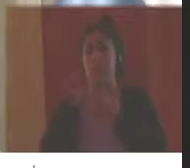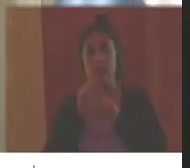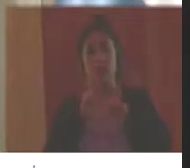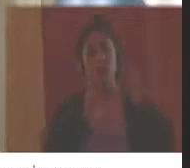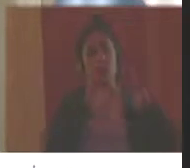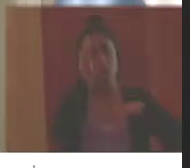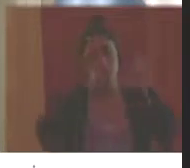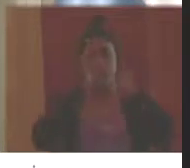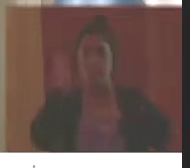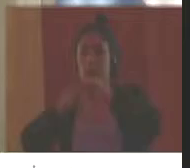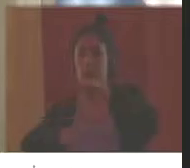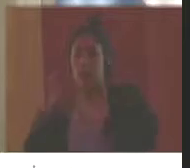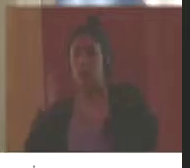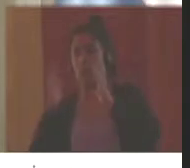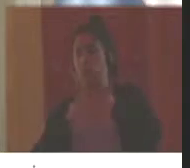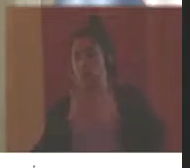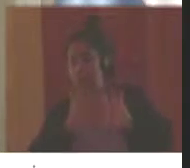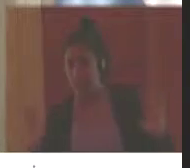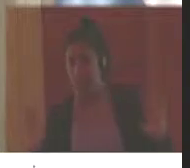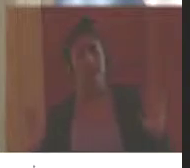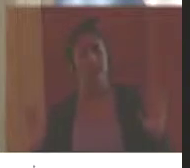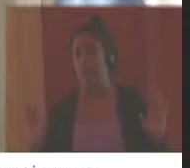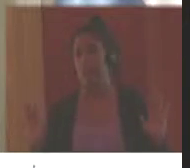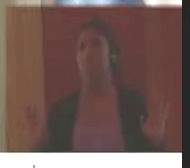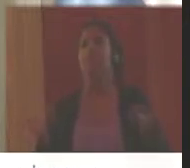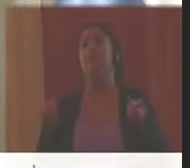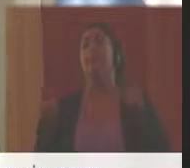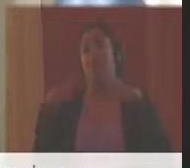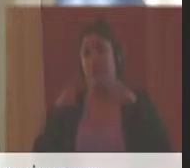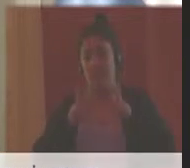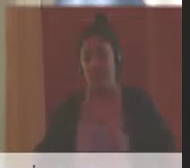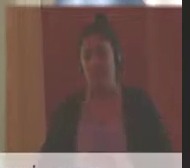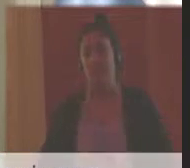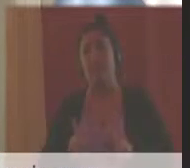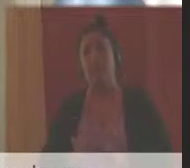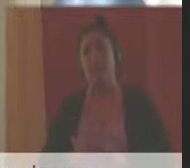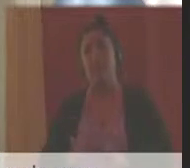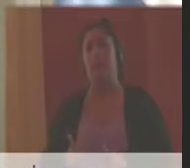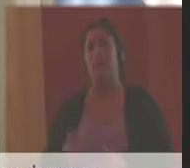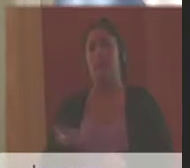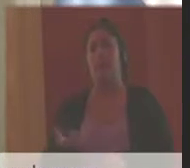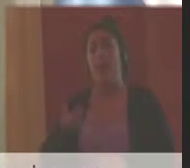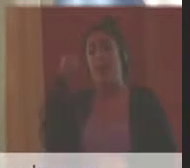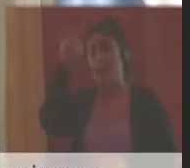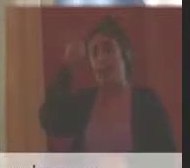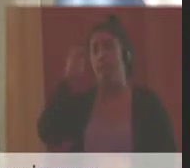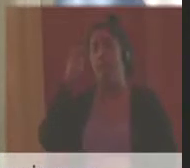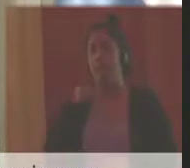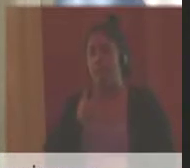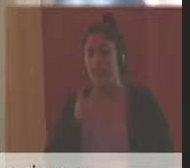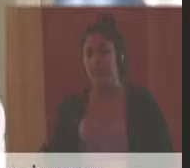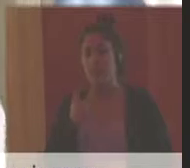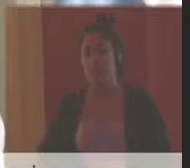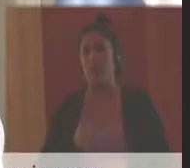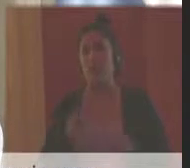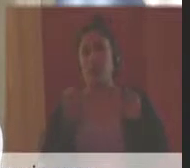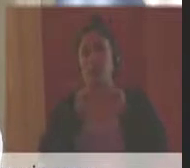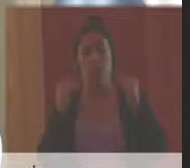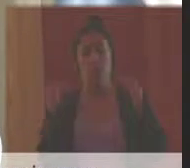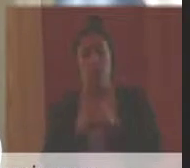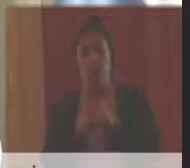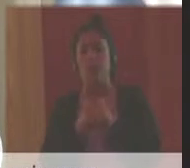to infrastructure, physical infrastructure, but also and mainly um, to